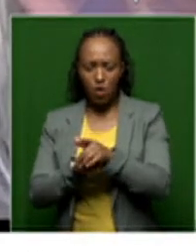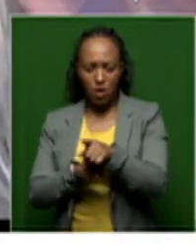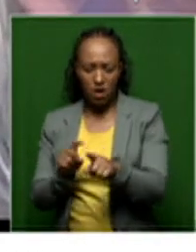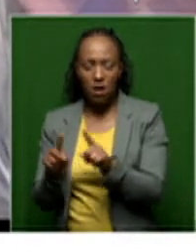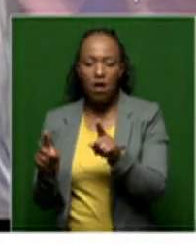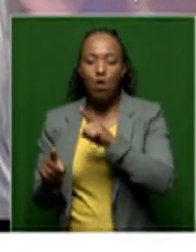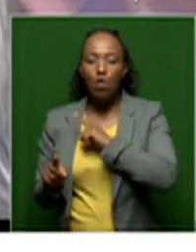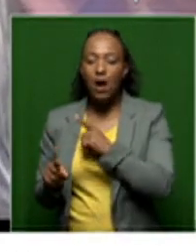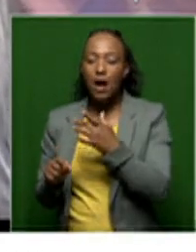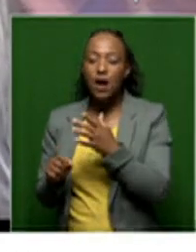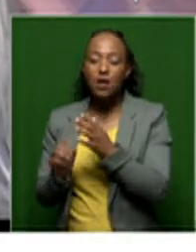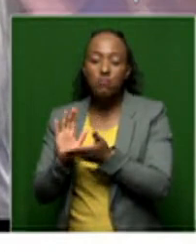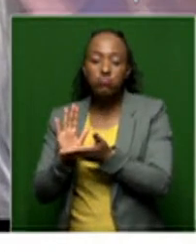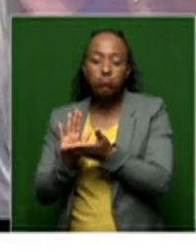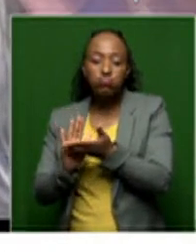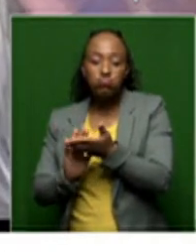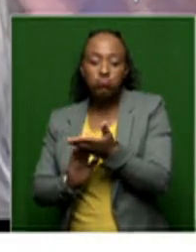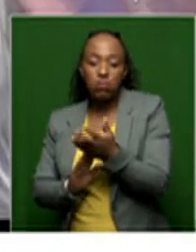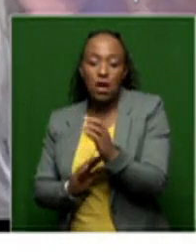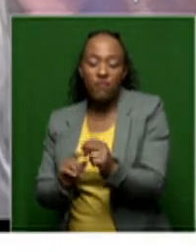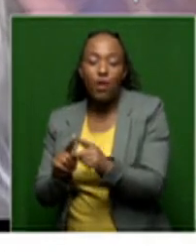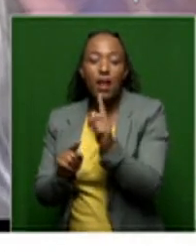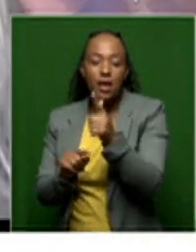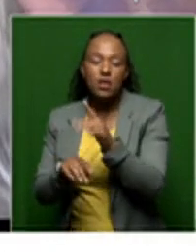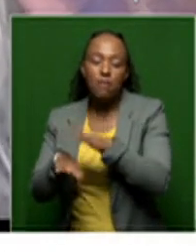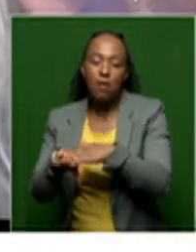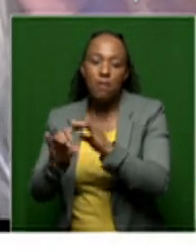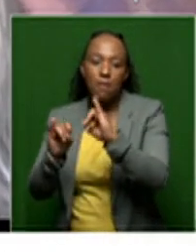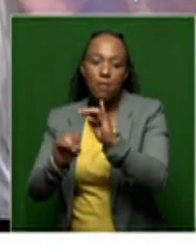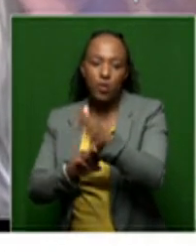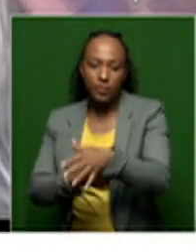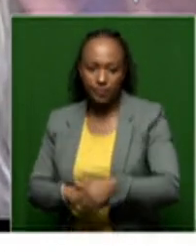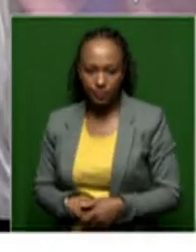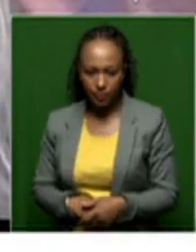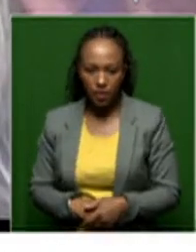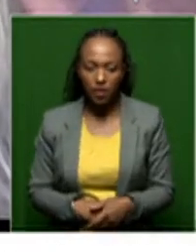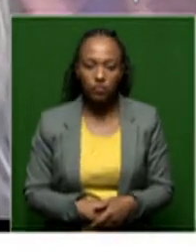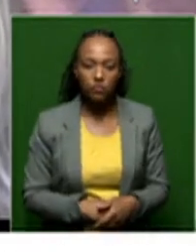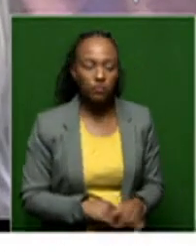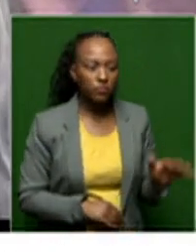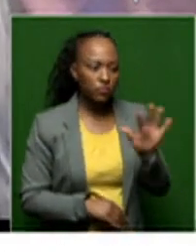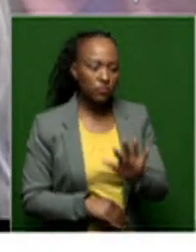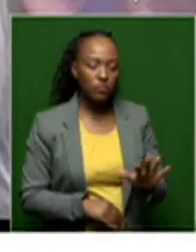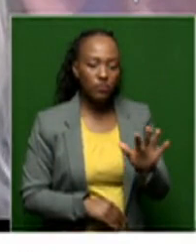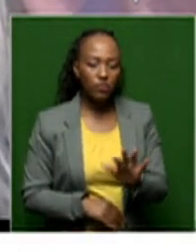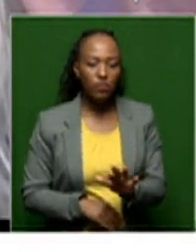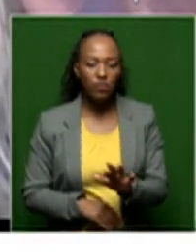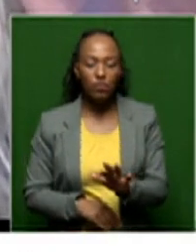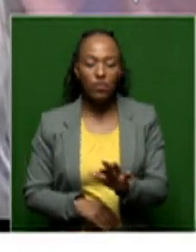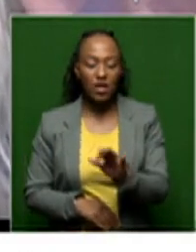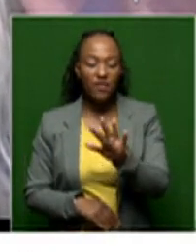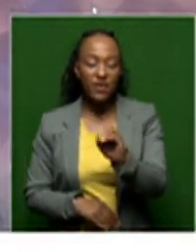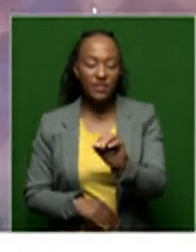these kind of things, which is going to compound the problem? Actually, there's been about a 50 to 60%